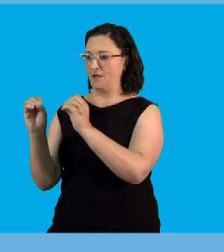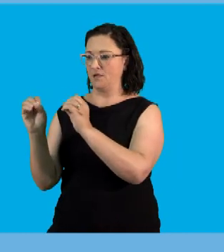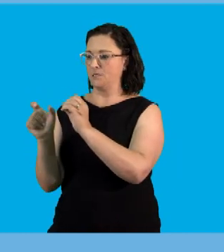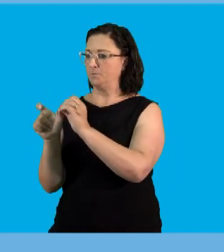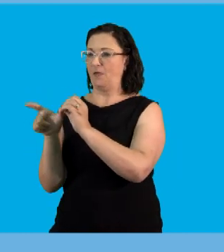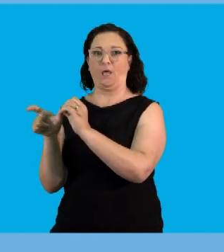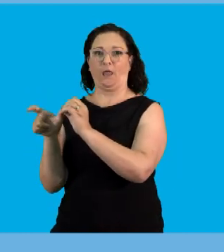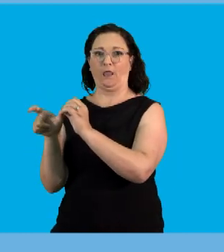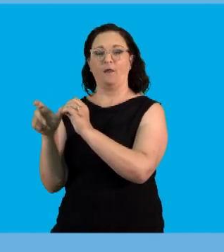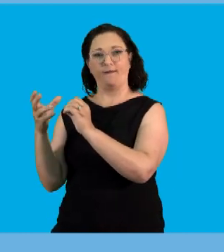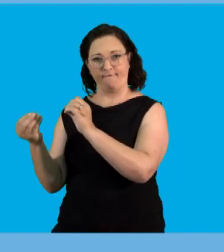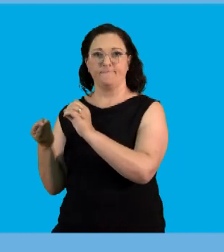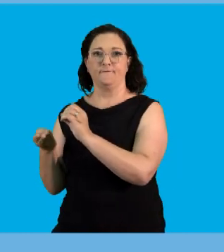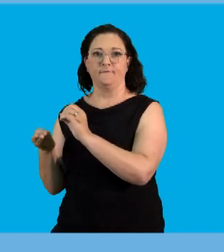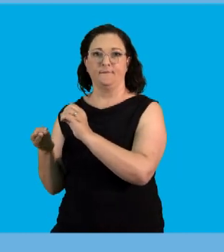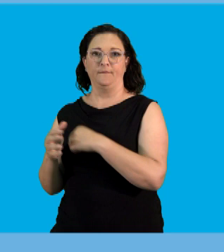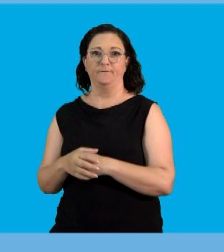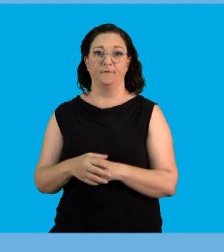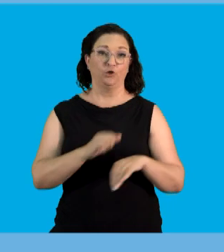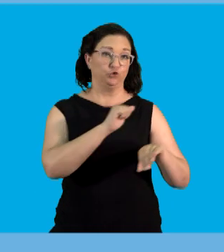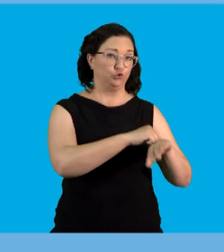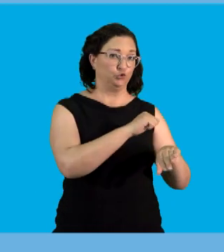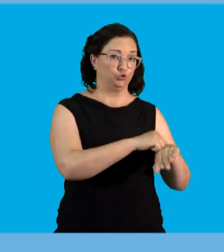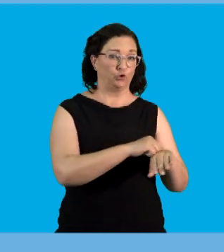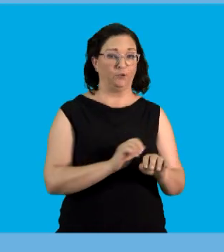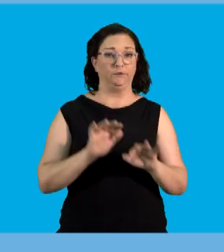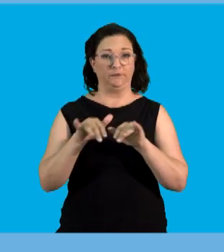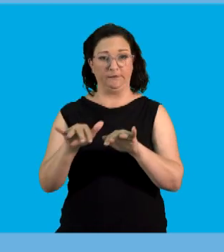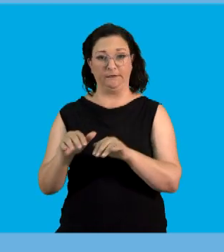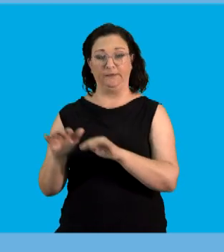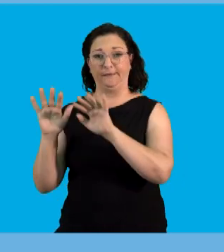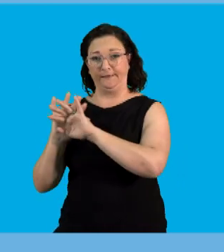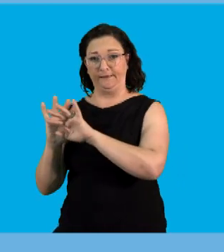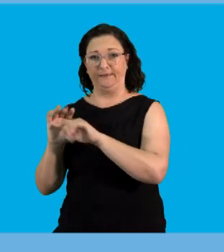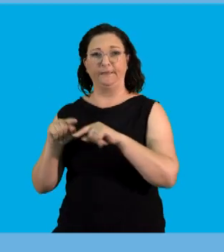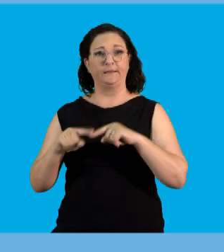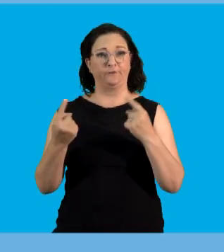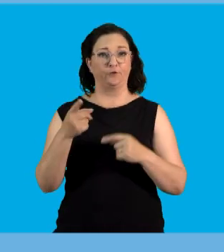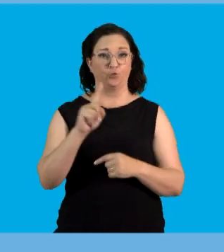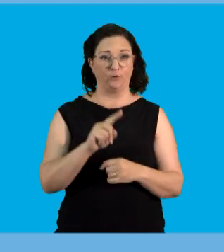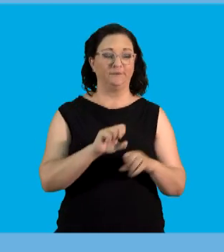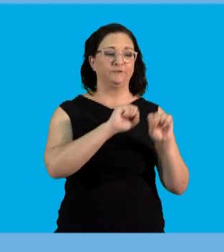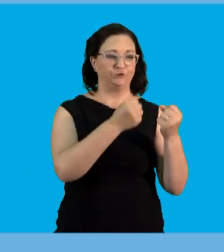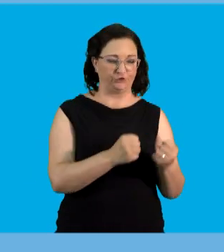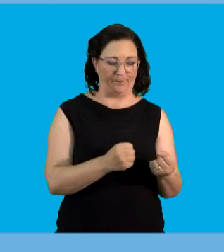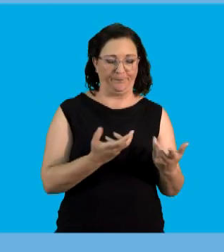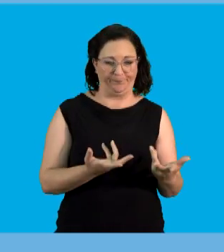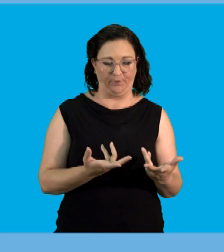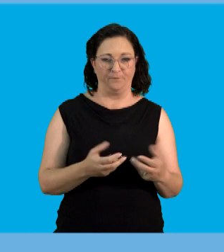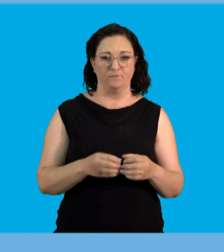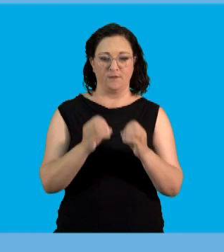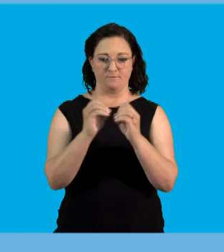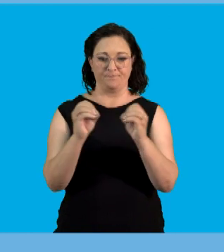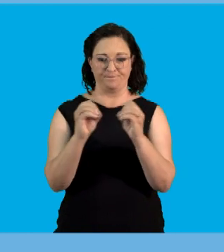amount of spaces around them. So, solid, liquid, and gases, the difference between them is in terms of their shapes